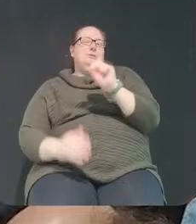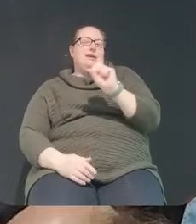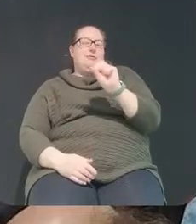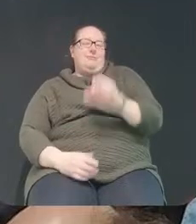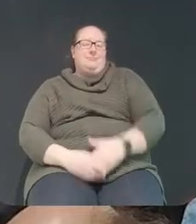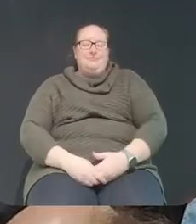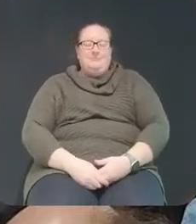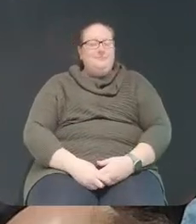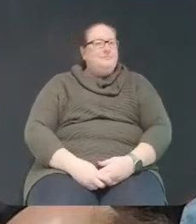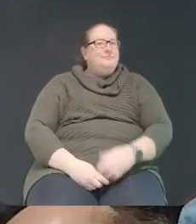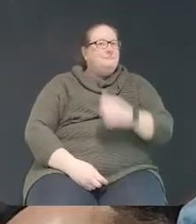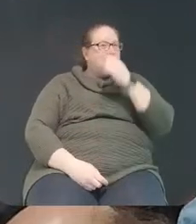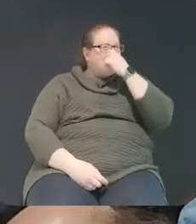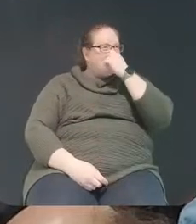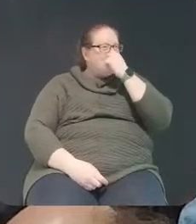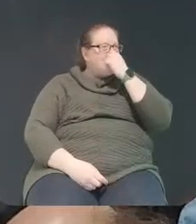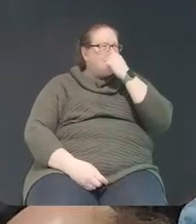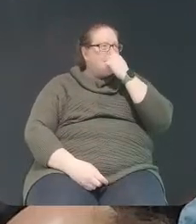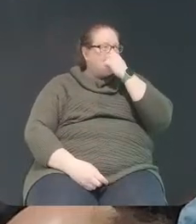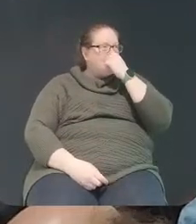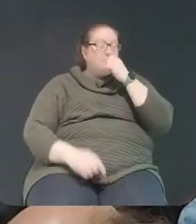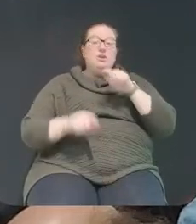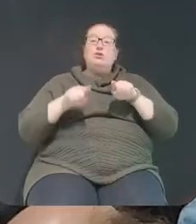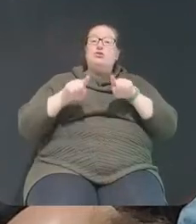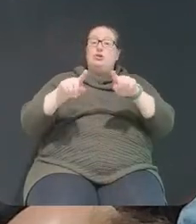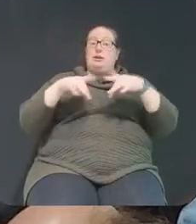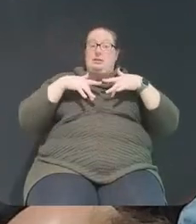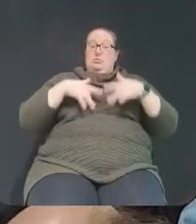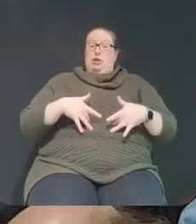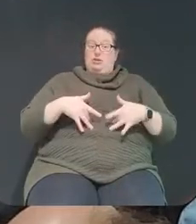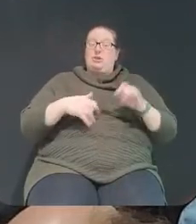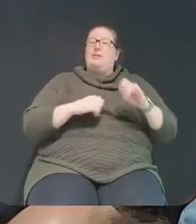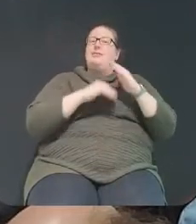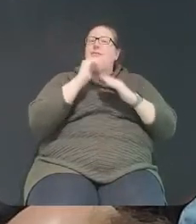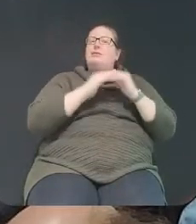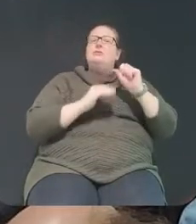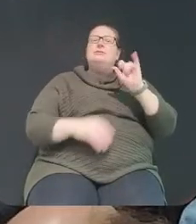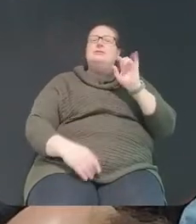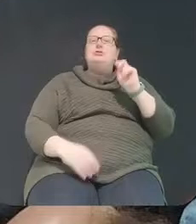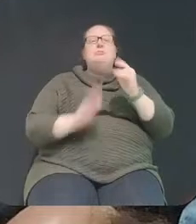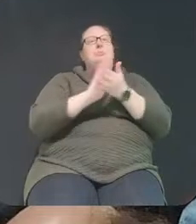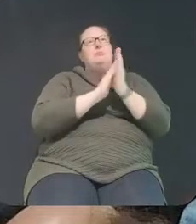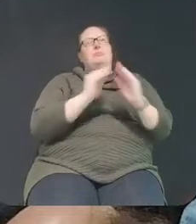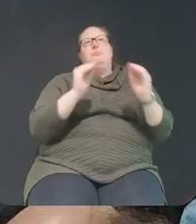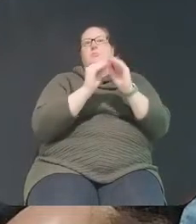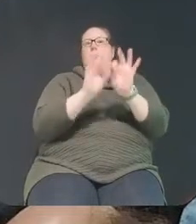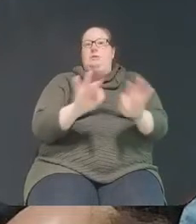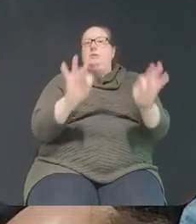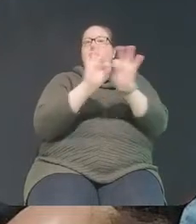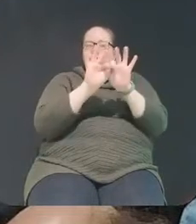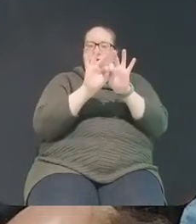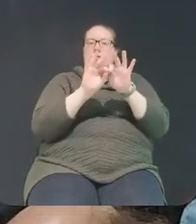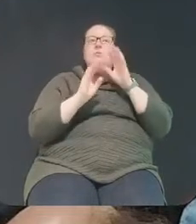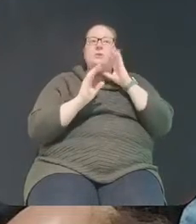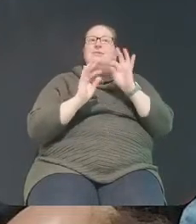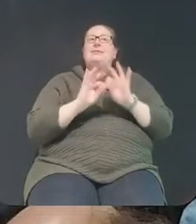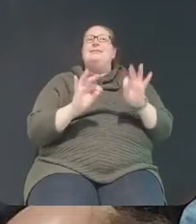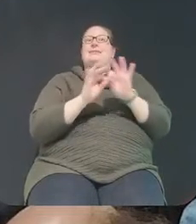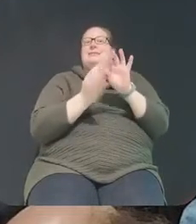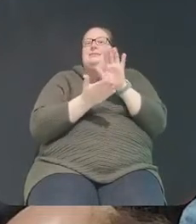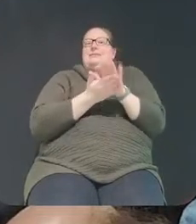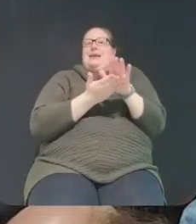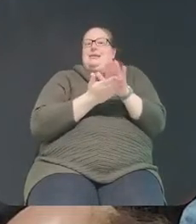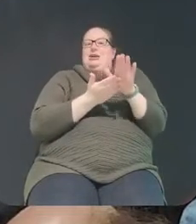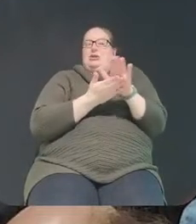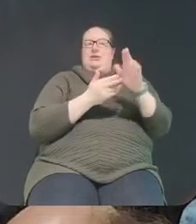Seattle. During the Depression, the comfort station became even more essential as it served as a key sanitary